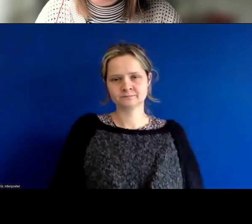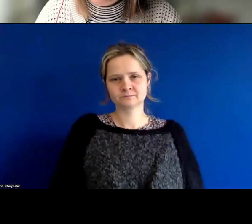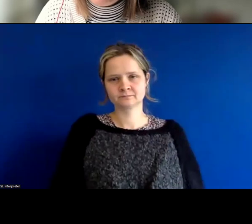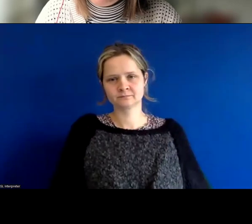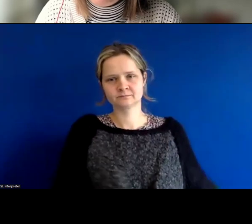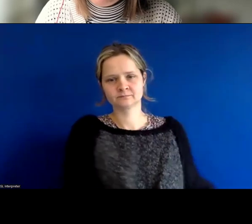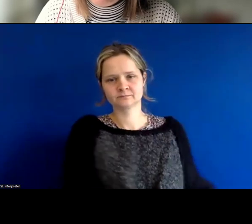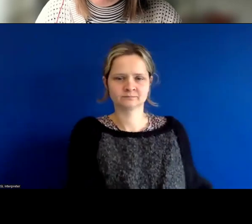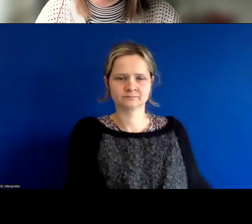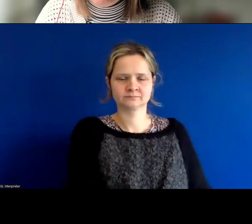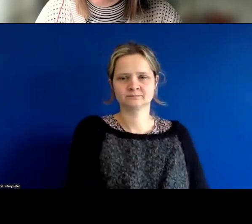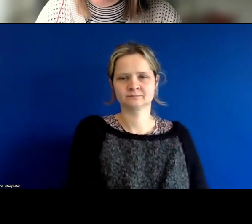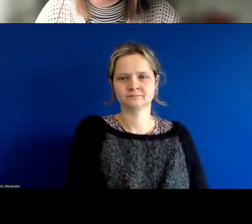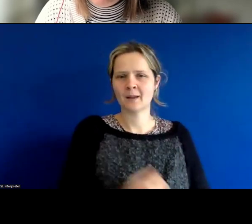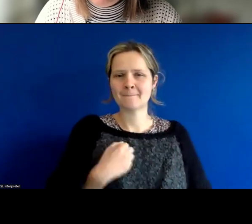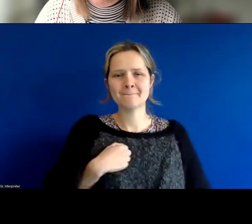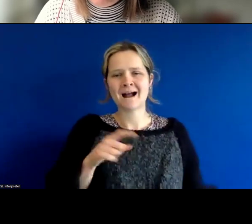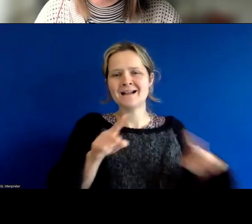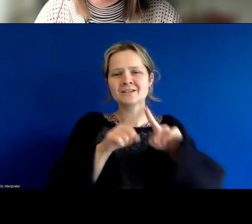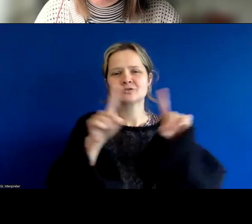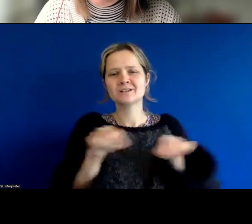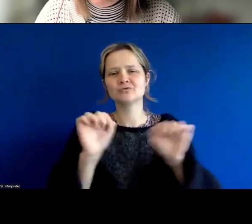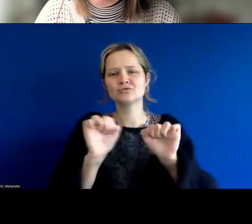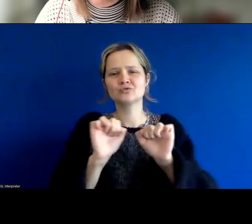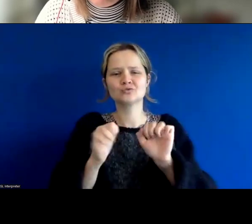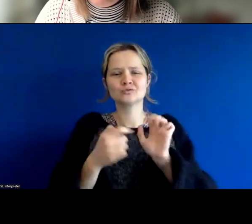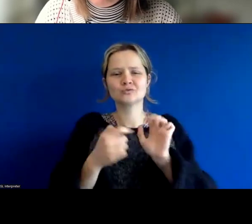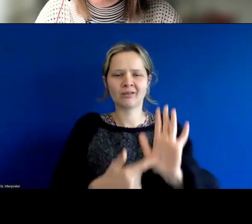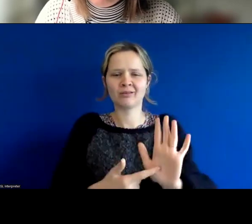It's not showing on my screen yet. I don't know if anyone else can see.